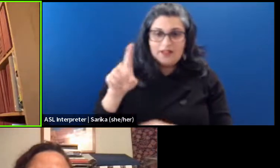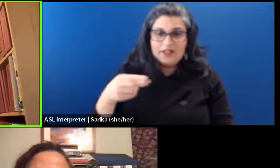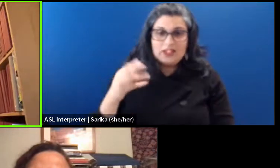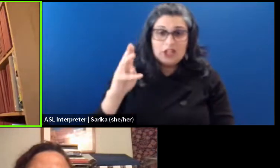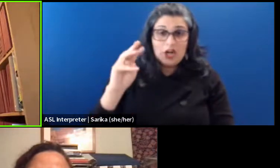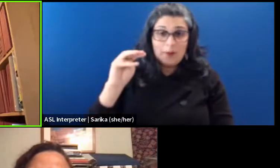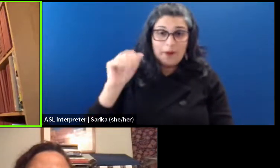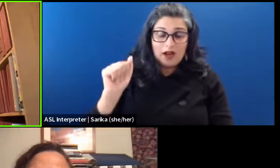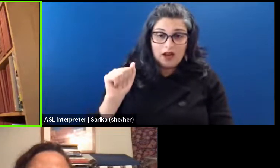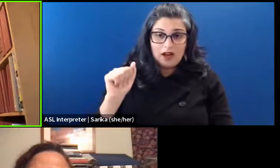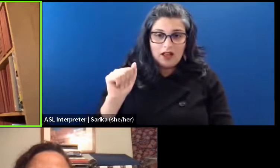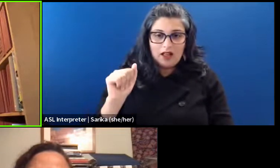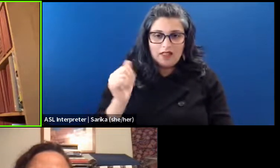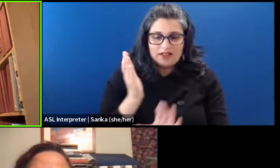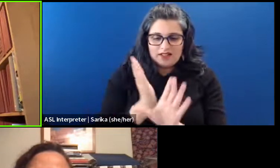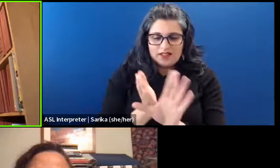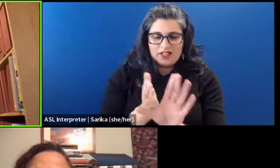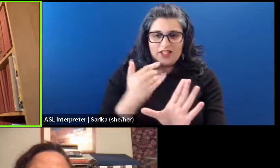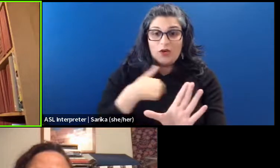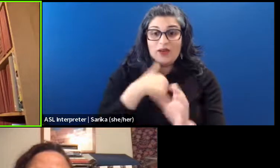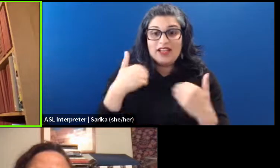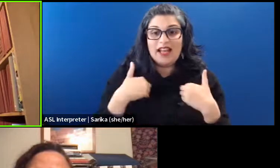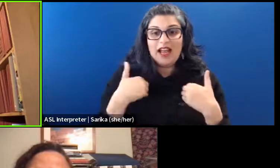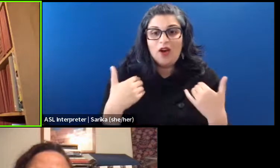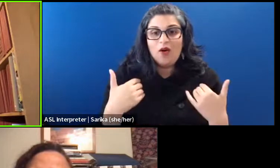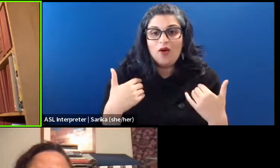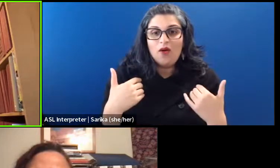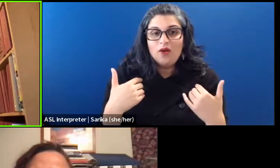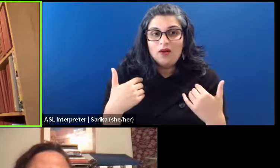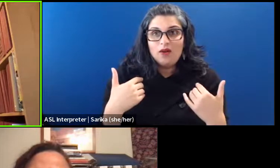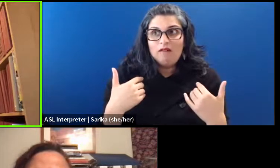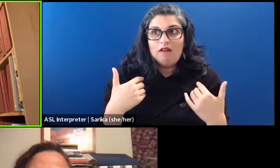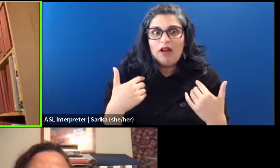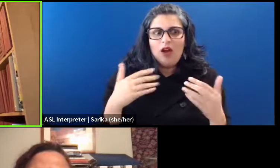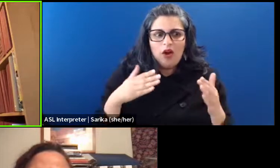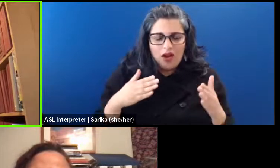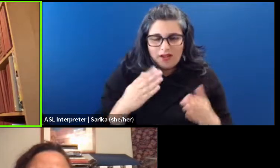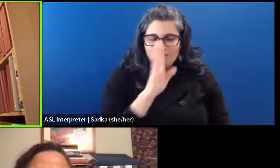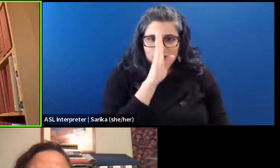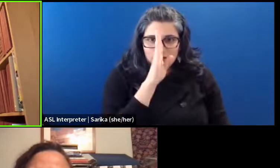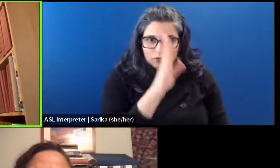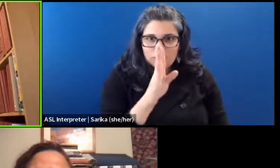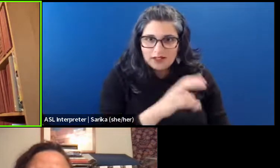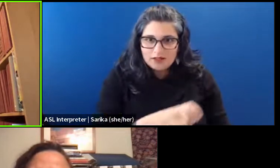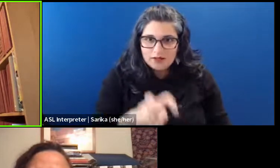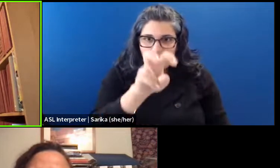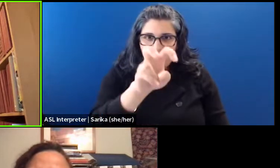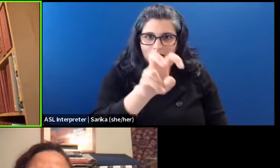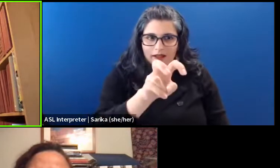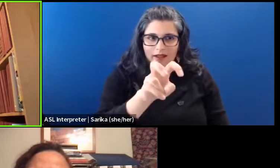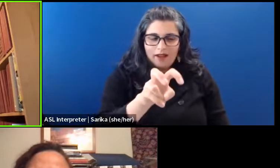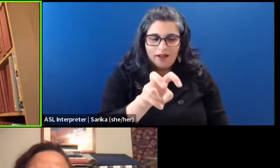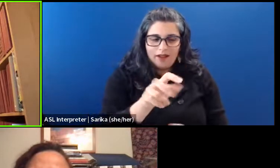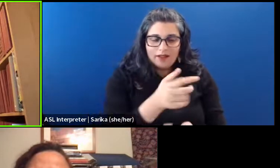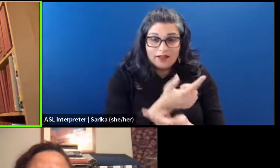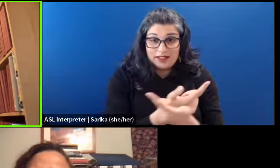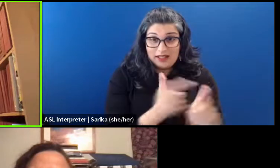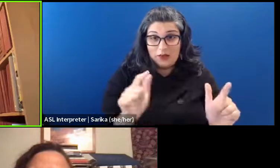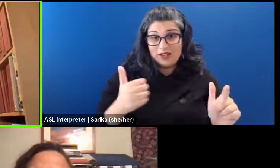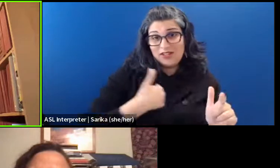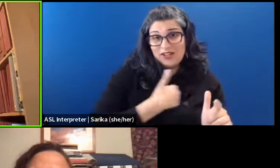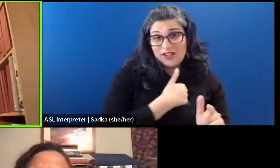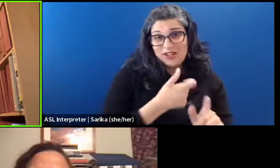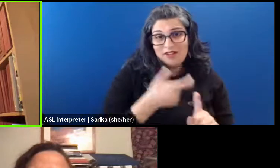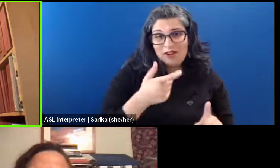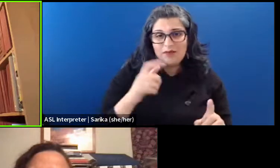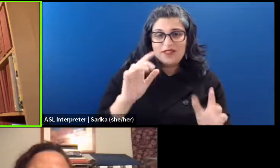that psychologically we now have a means, a direct path towards liberating ourselves from